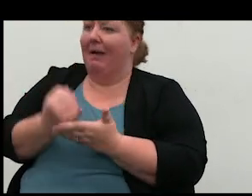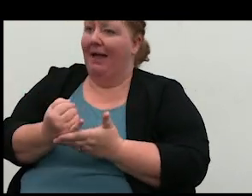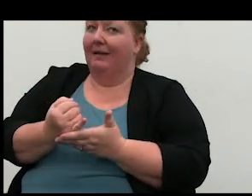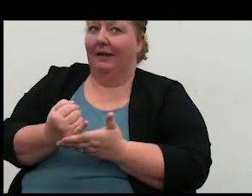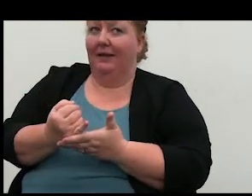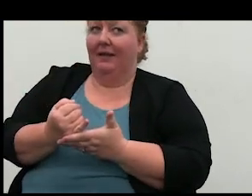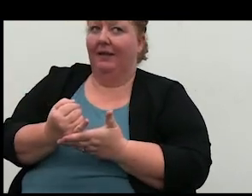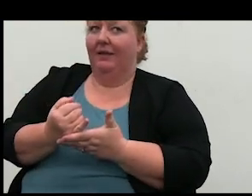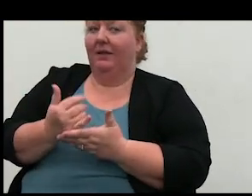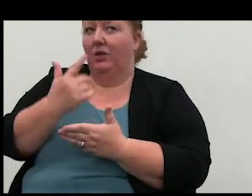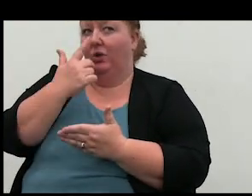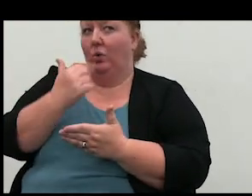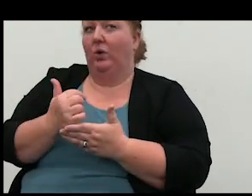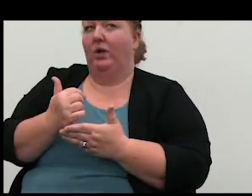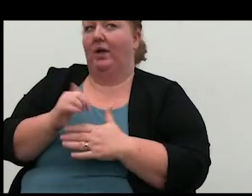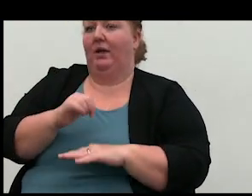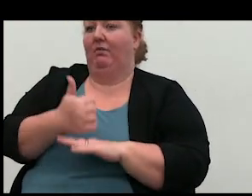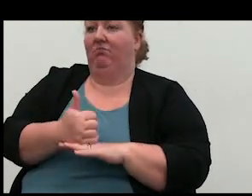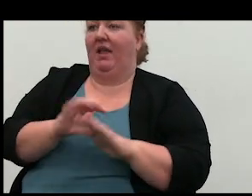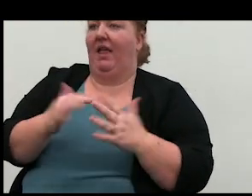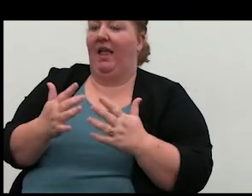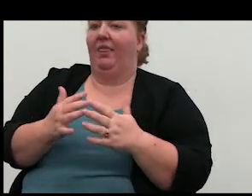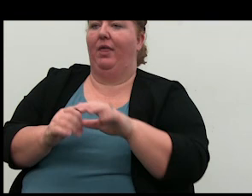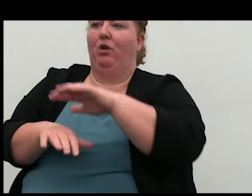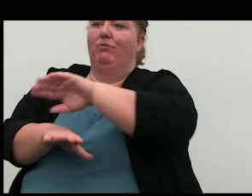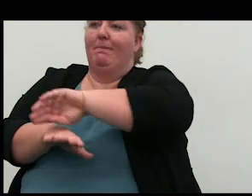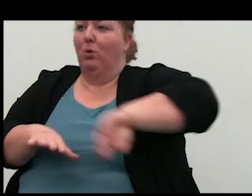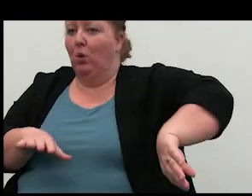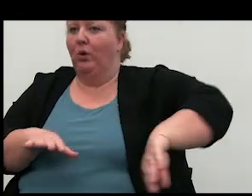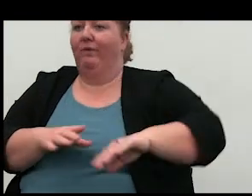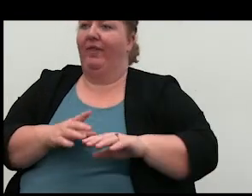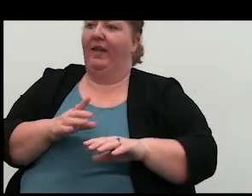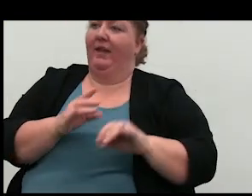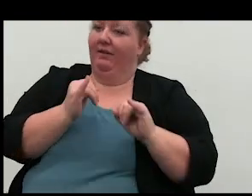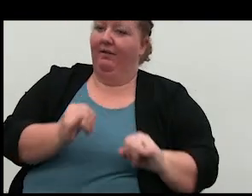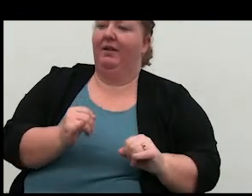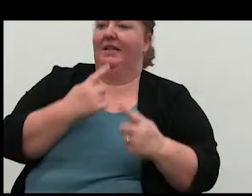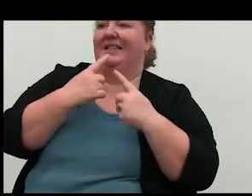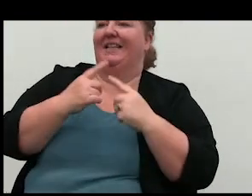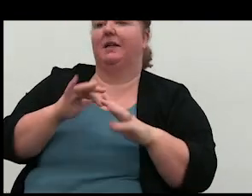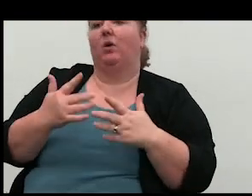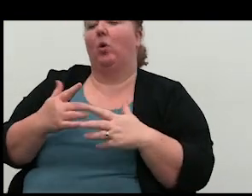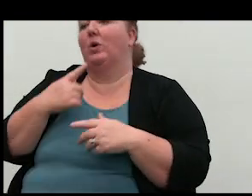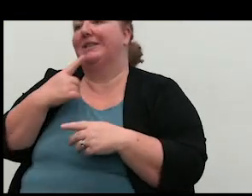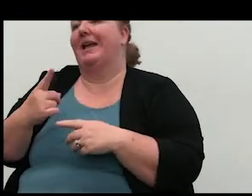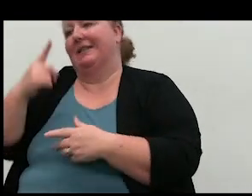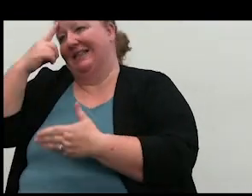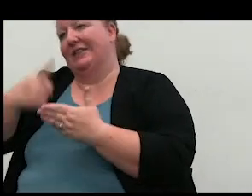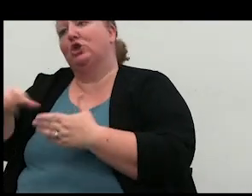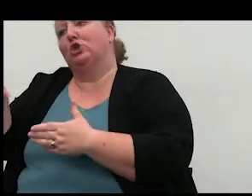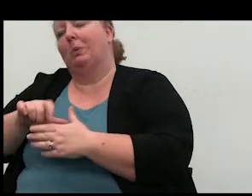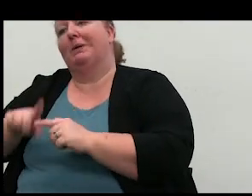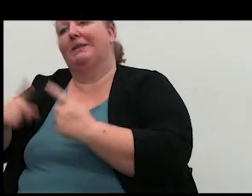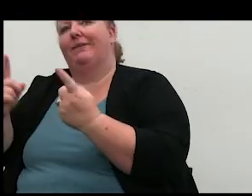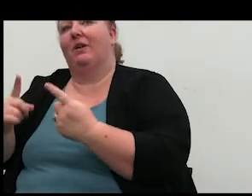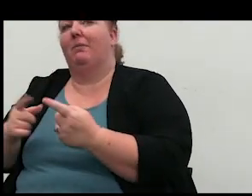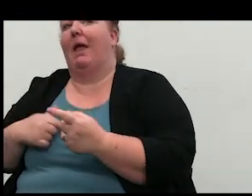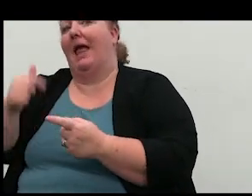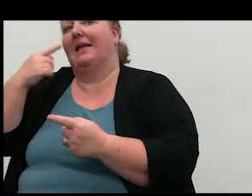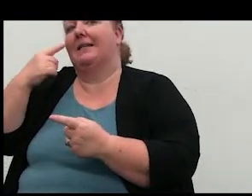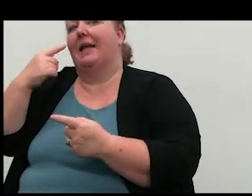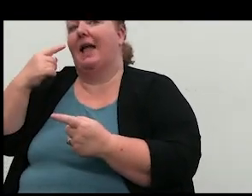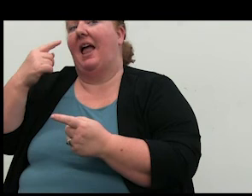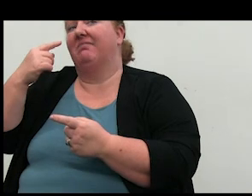to either remove the incorrect data or say the decision should be different. But I suspect this will never